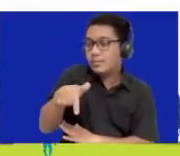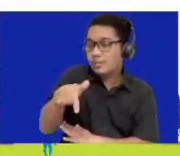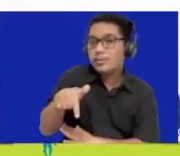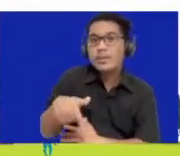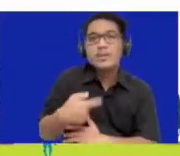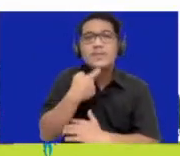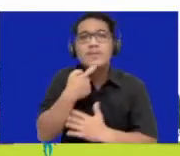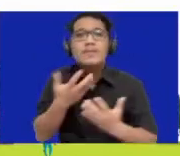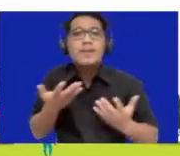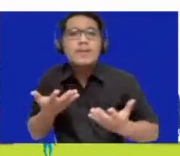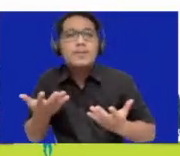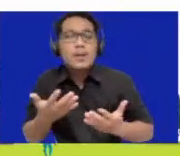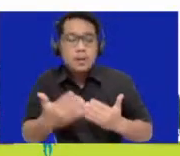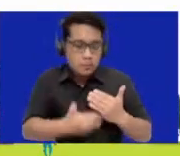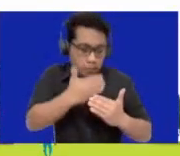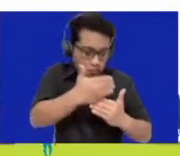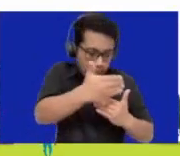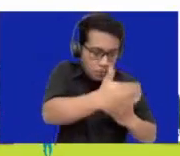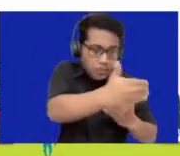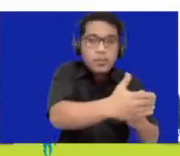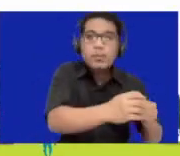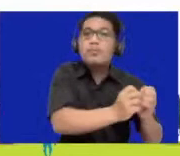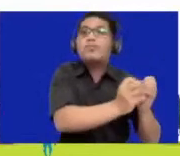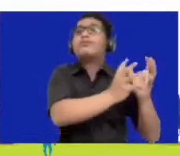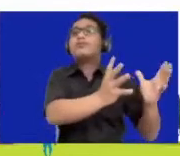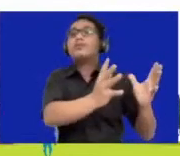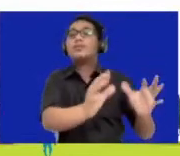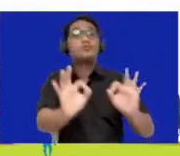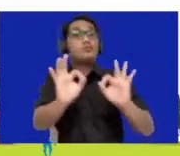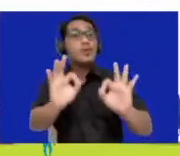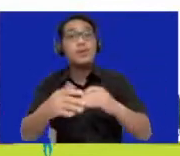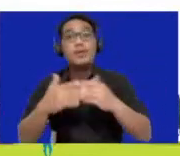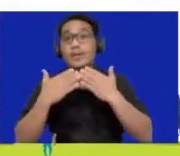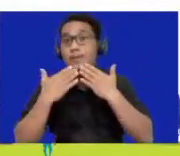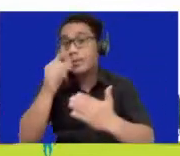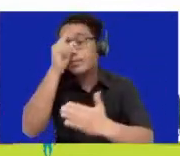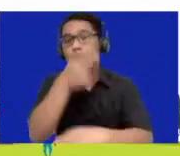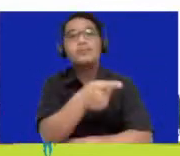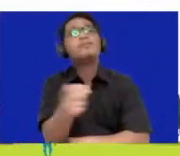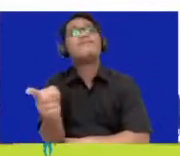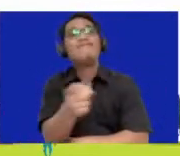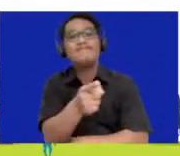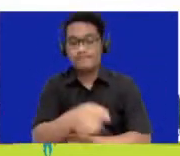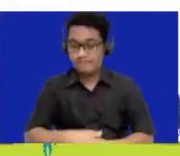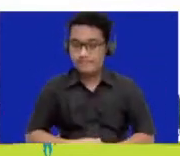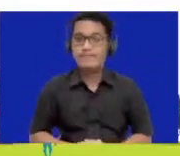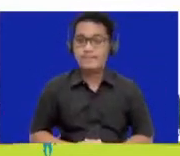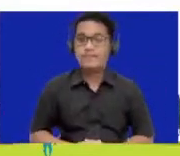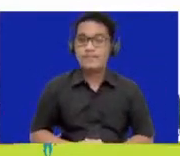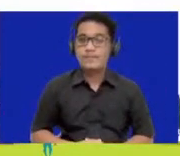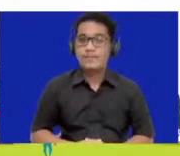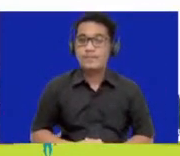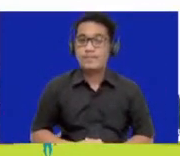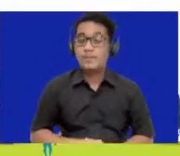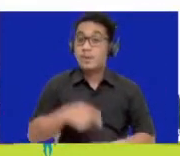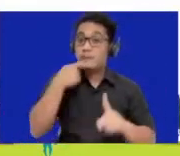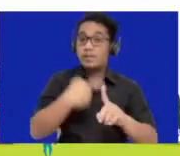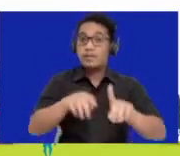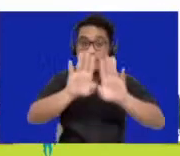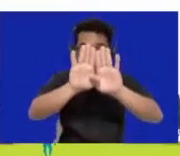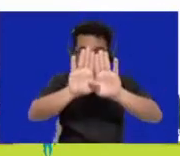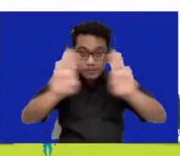everybody. In my opening remarks, I will focus some of